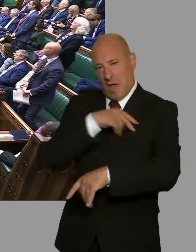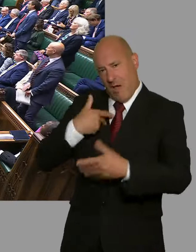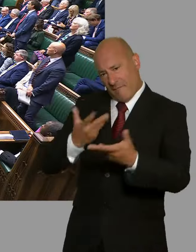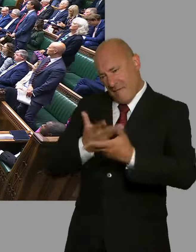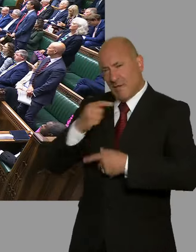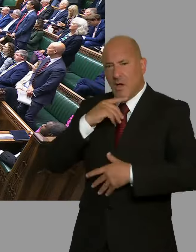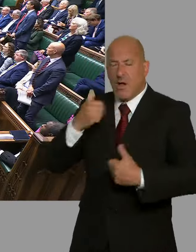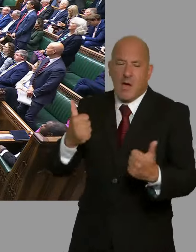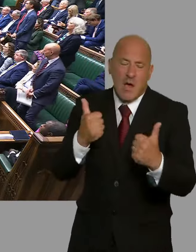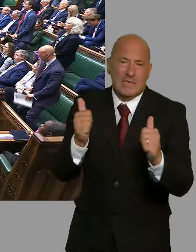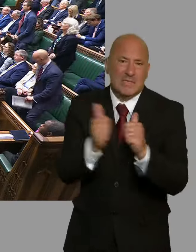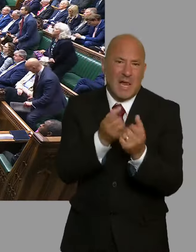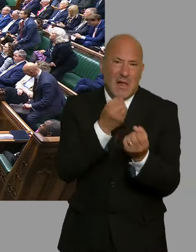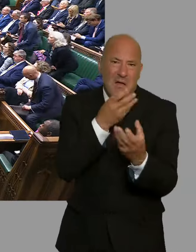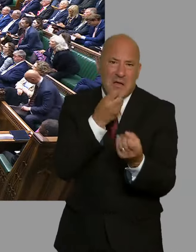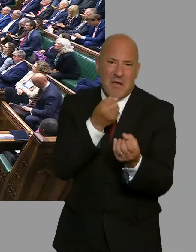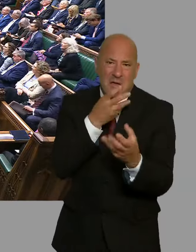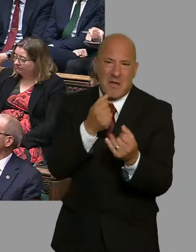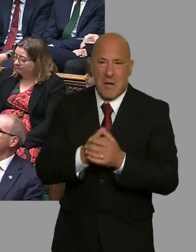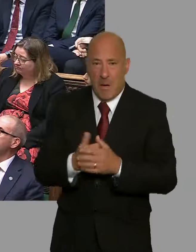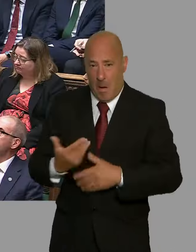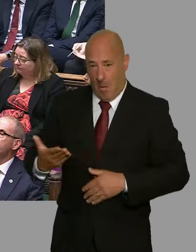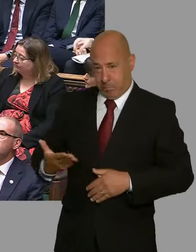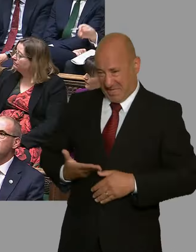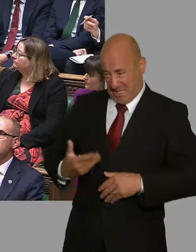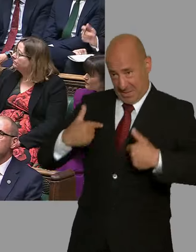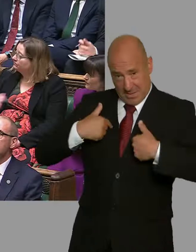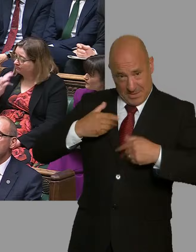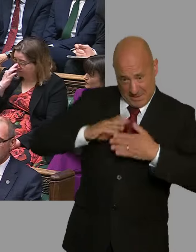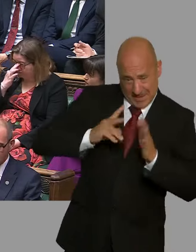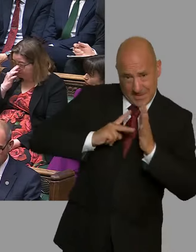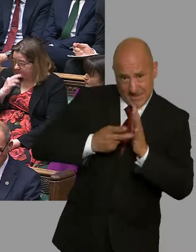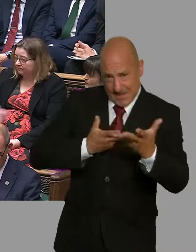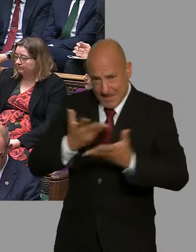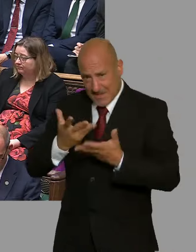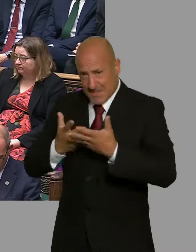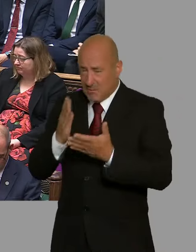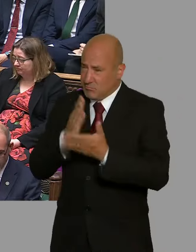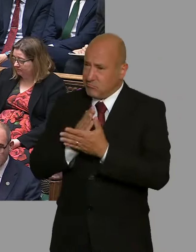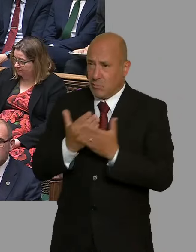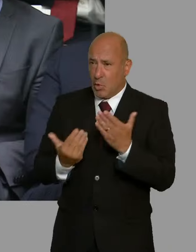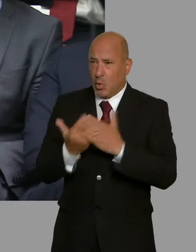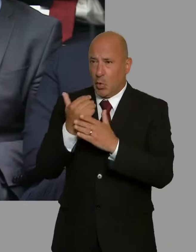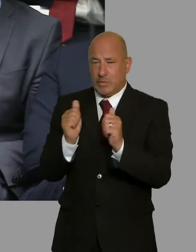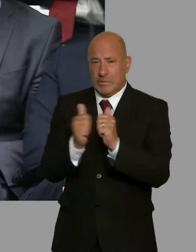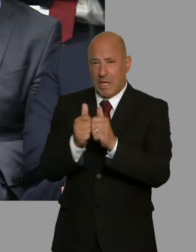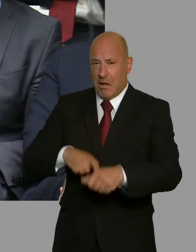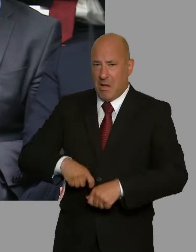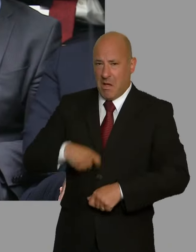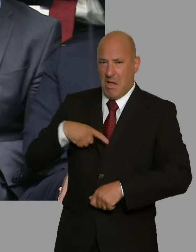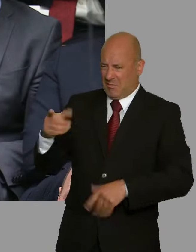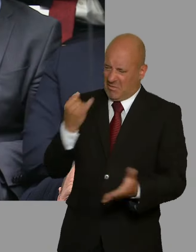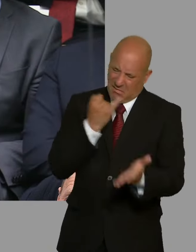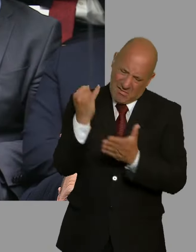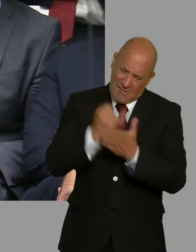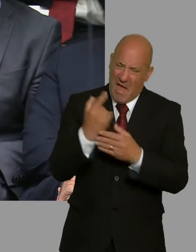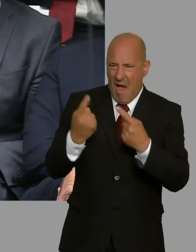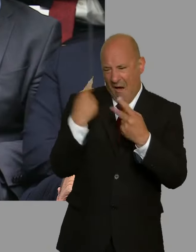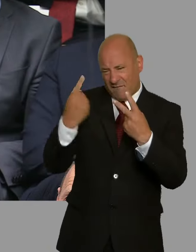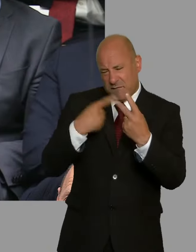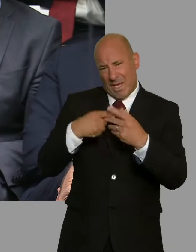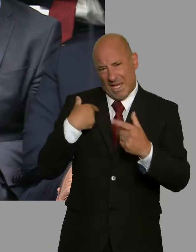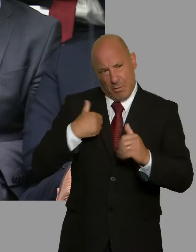Jones. Thank you, Mr. Speaker. I recently visited Barrow Hill Primary School in my constituency of North East Derbyshire, a school in receipt of a